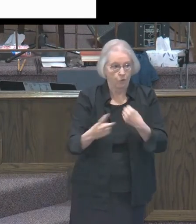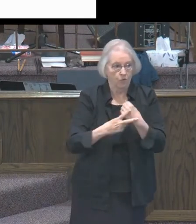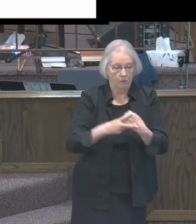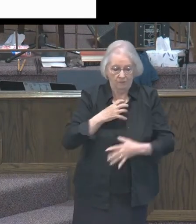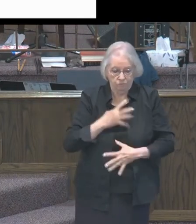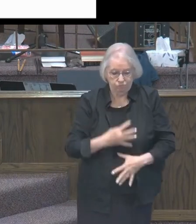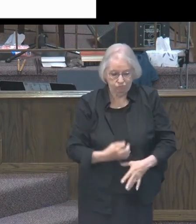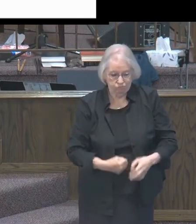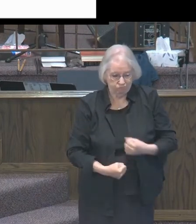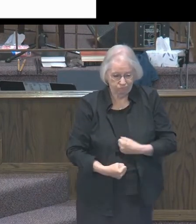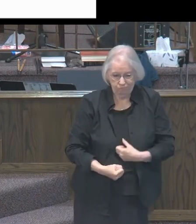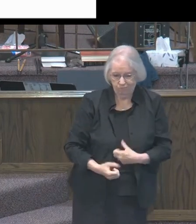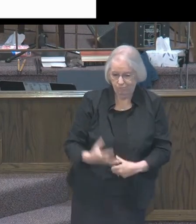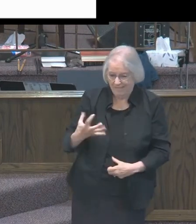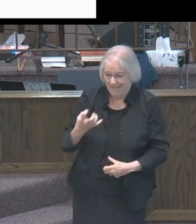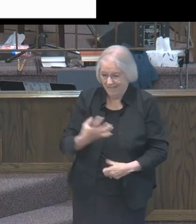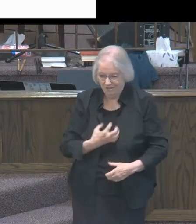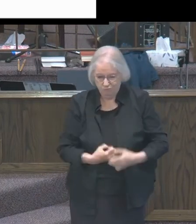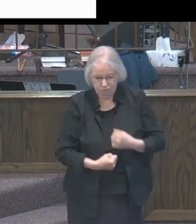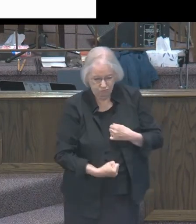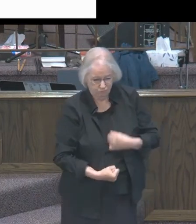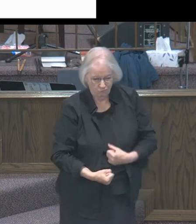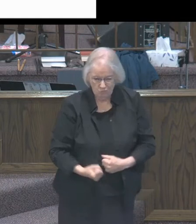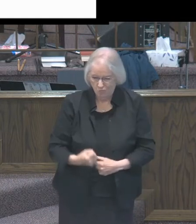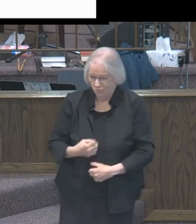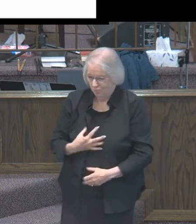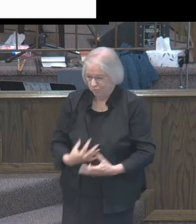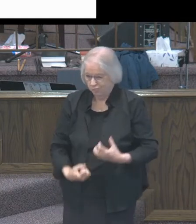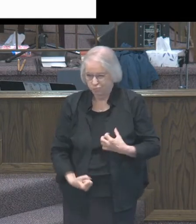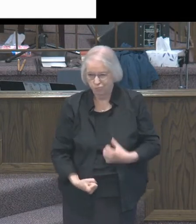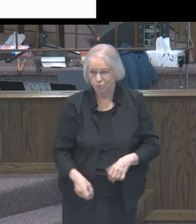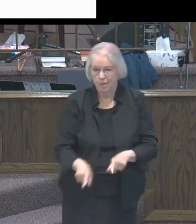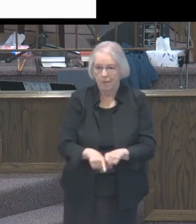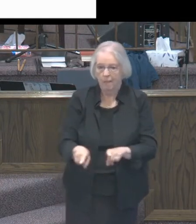I never let it go away. Every time I see you,